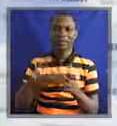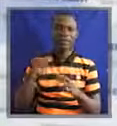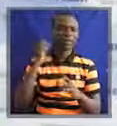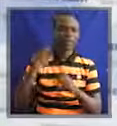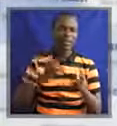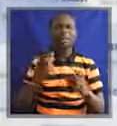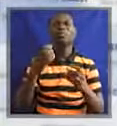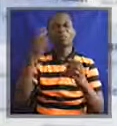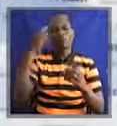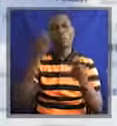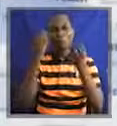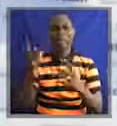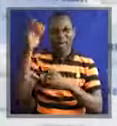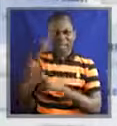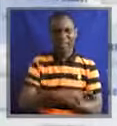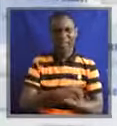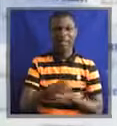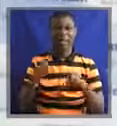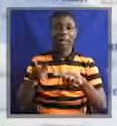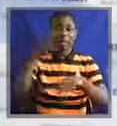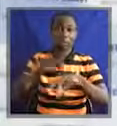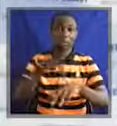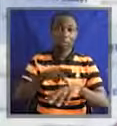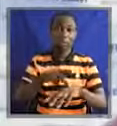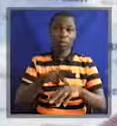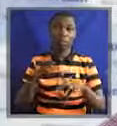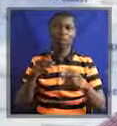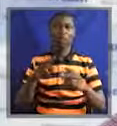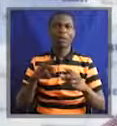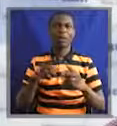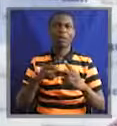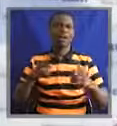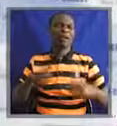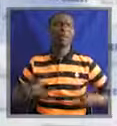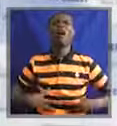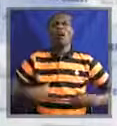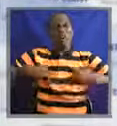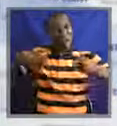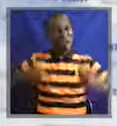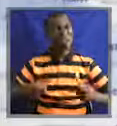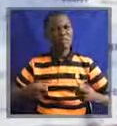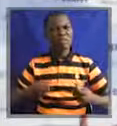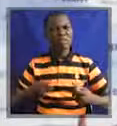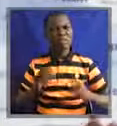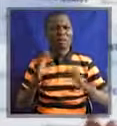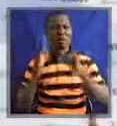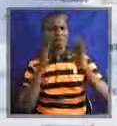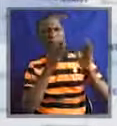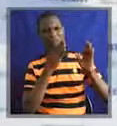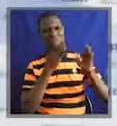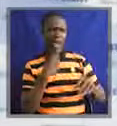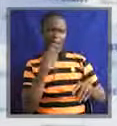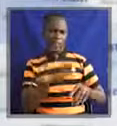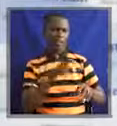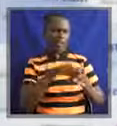many days. But Paul, greatly annoyed, turned and said to the